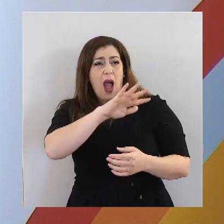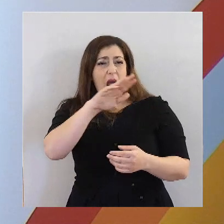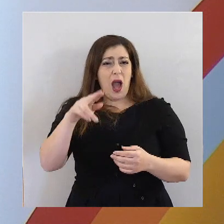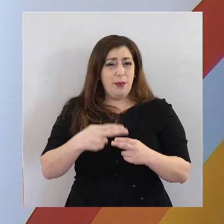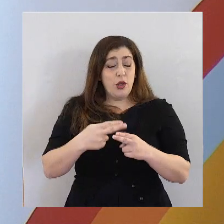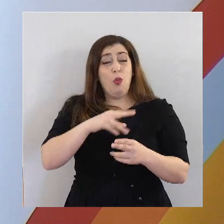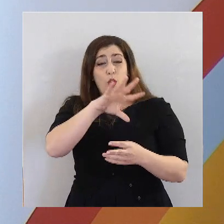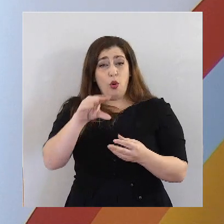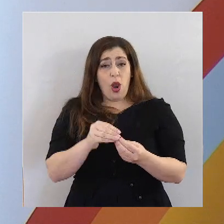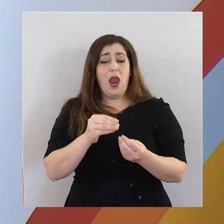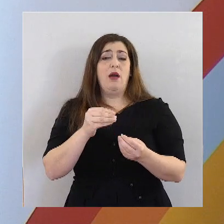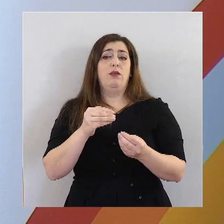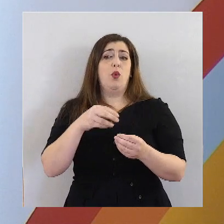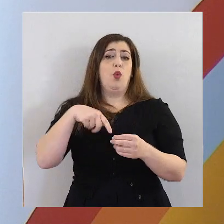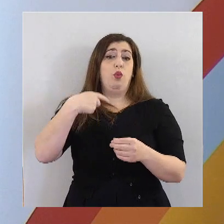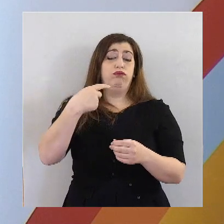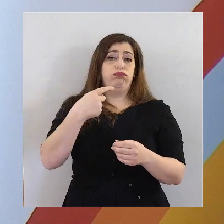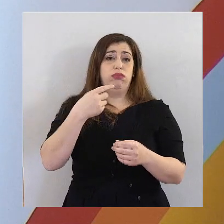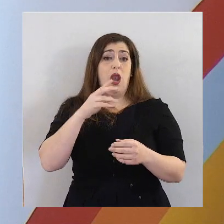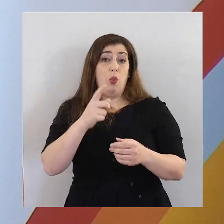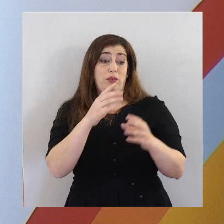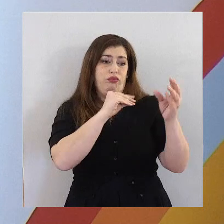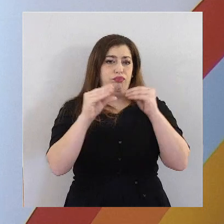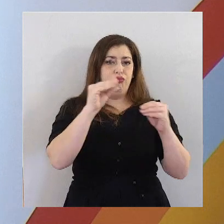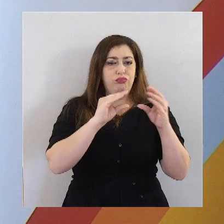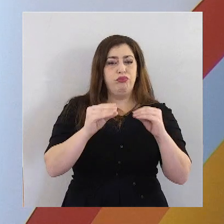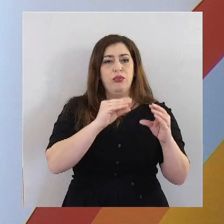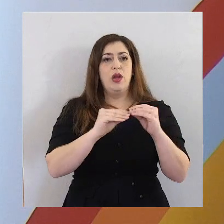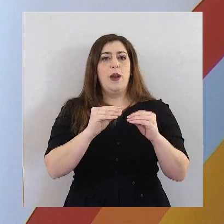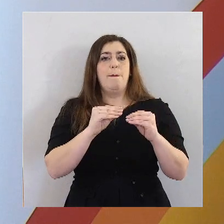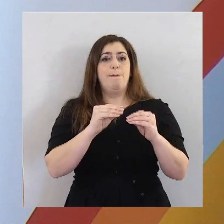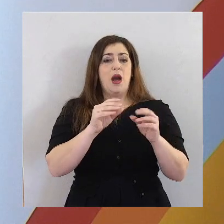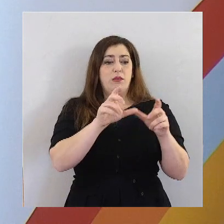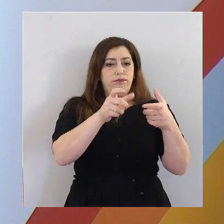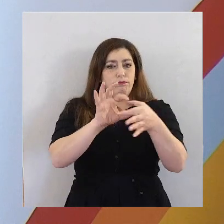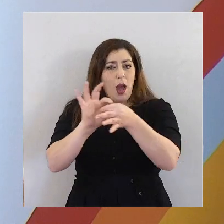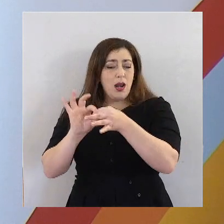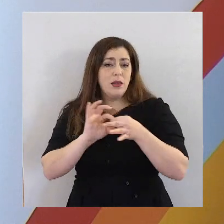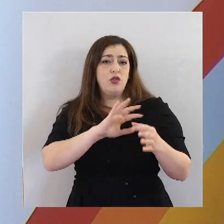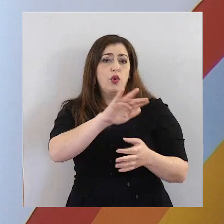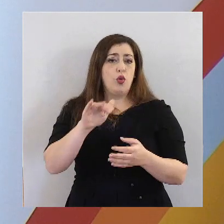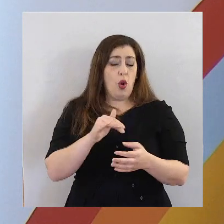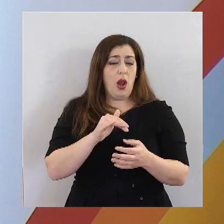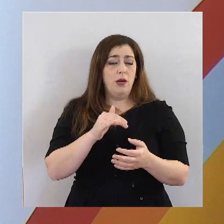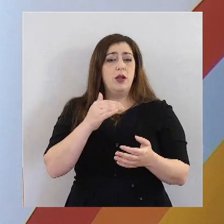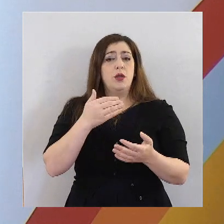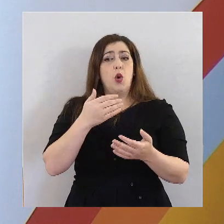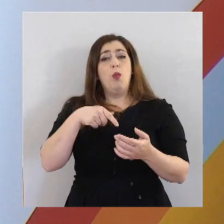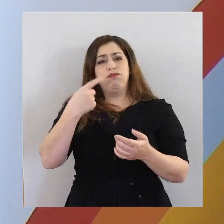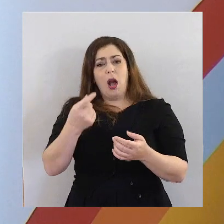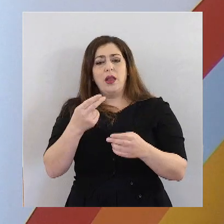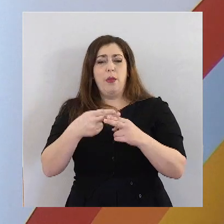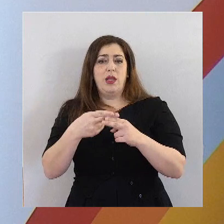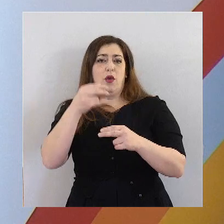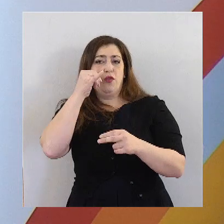as a number of LGBTIQ NGOs to ensure the right messaging. So the campaign